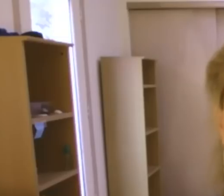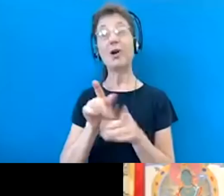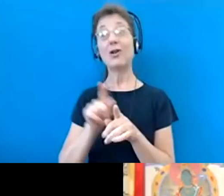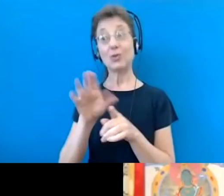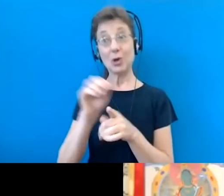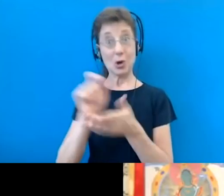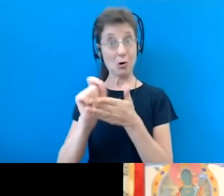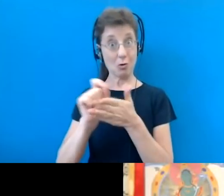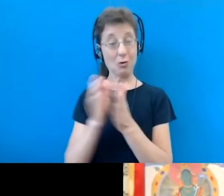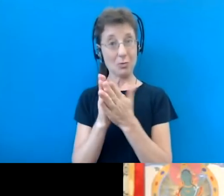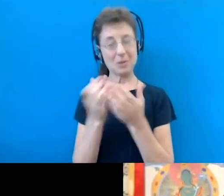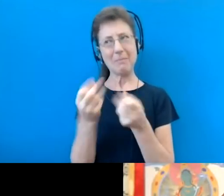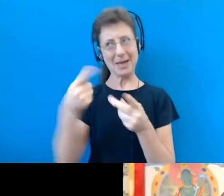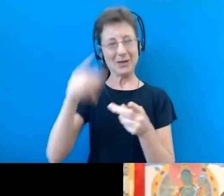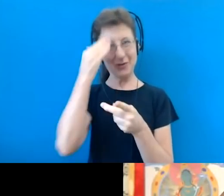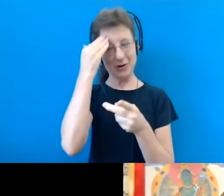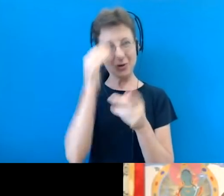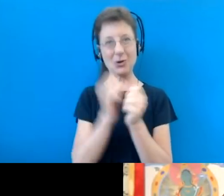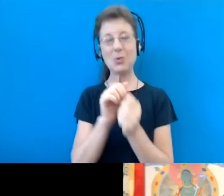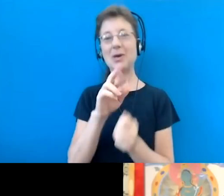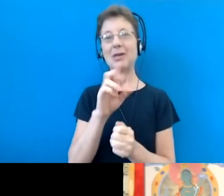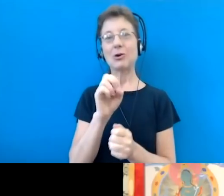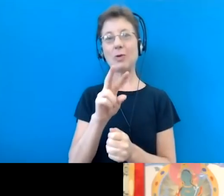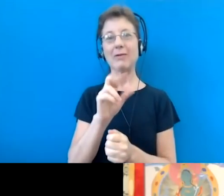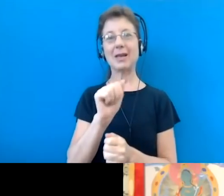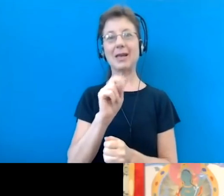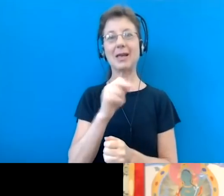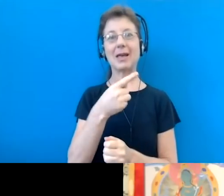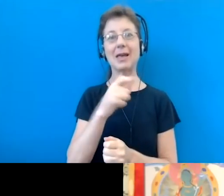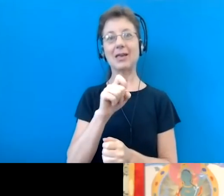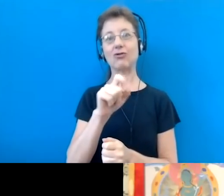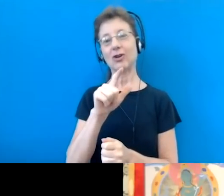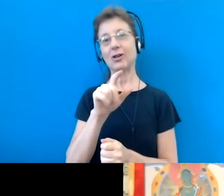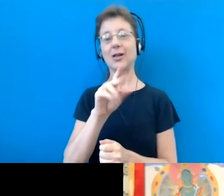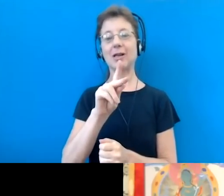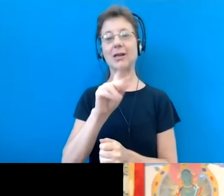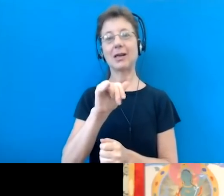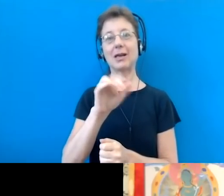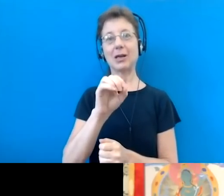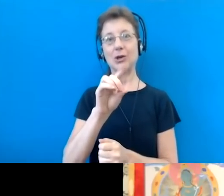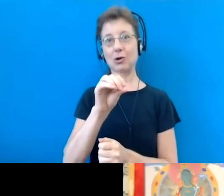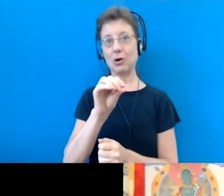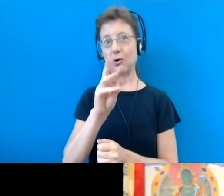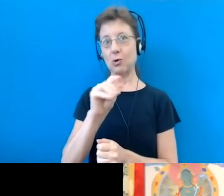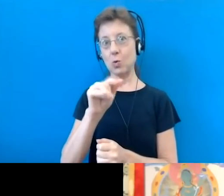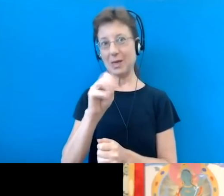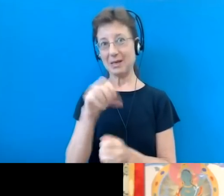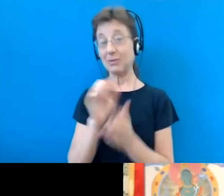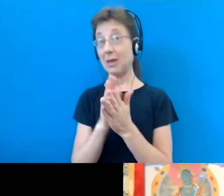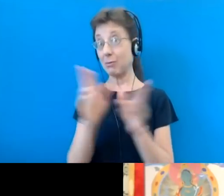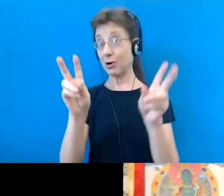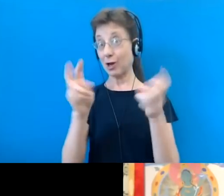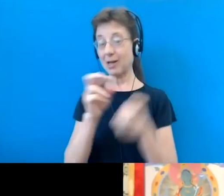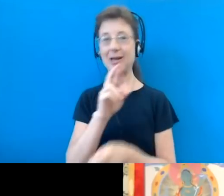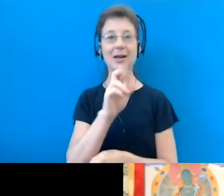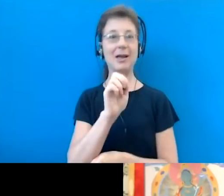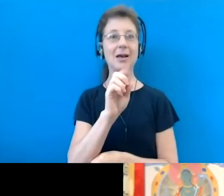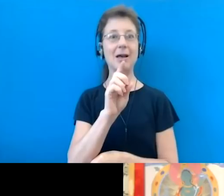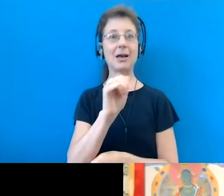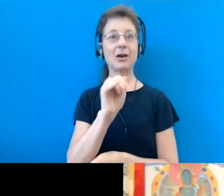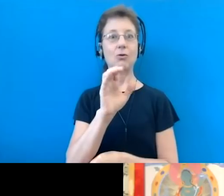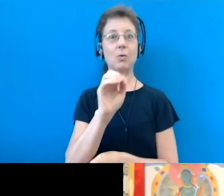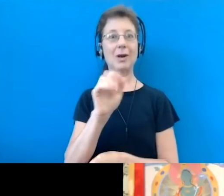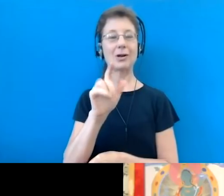know about with Reverend Angel Kyoto Williams, a book, it's called Radical Dharma, talking about race, love,